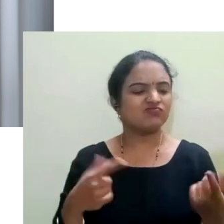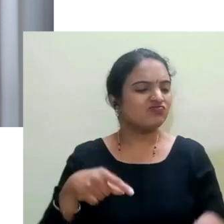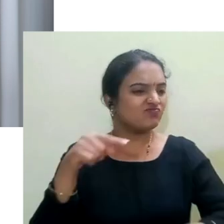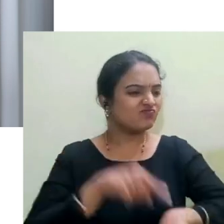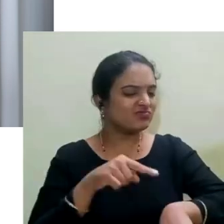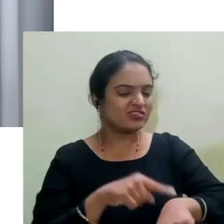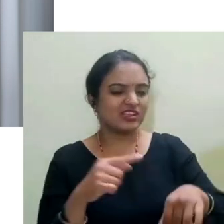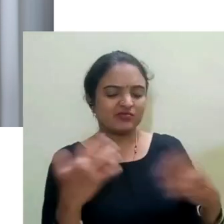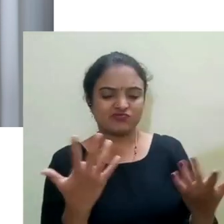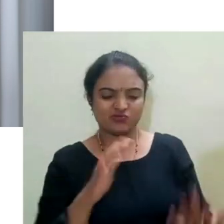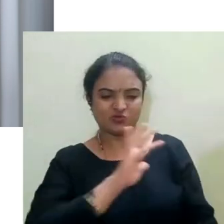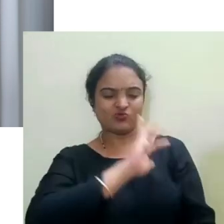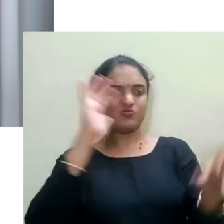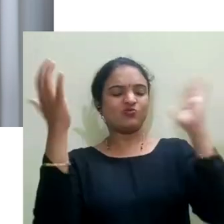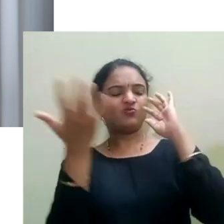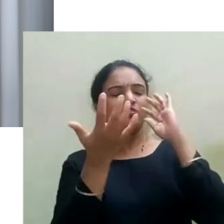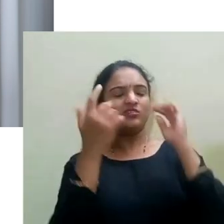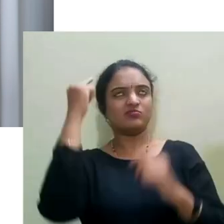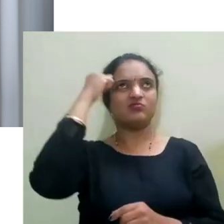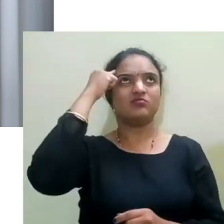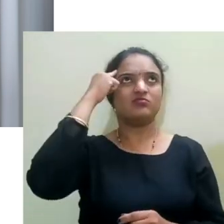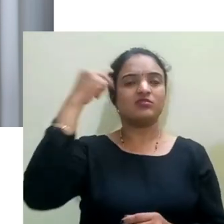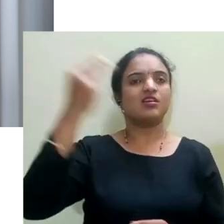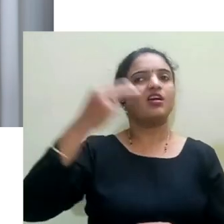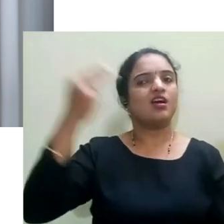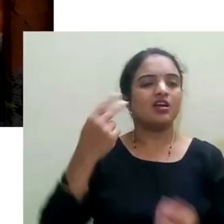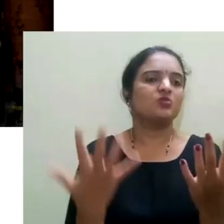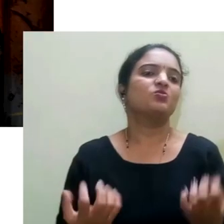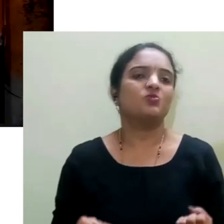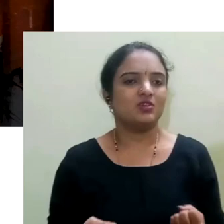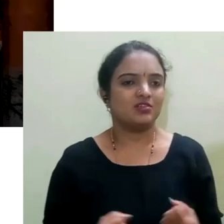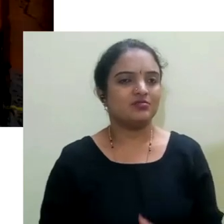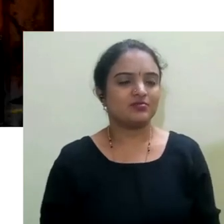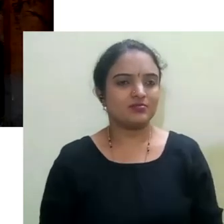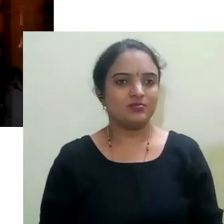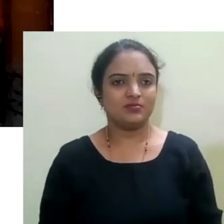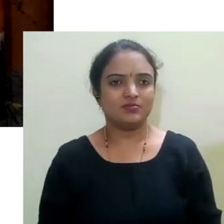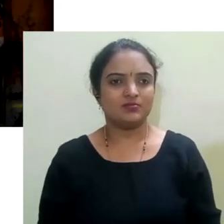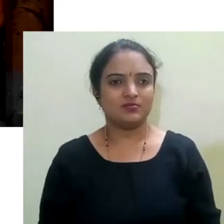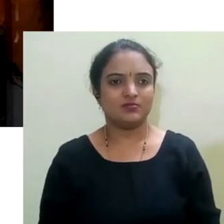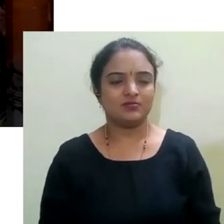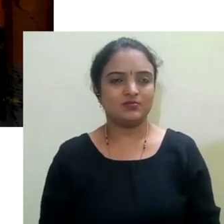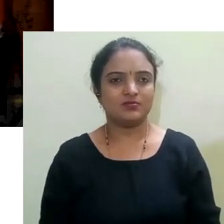was precisely the time when the world needed art the most.